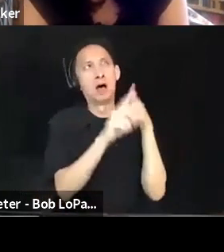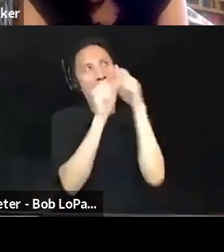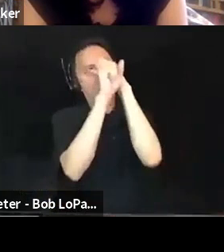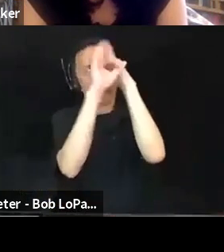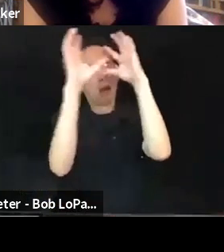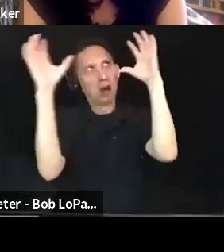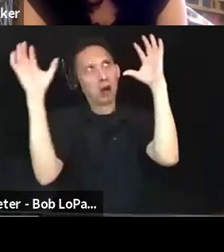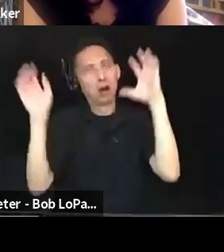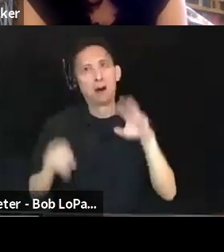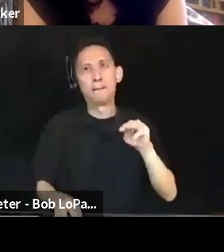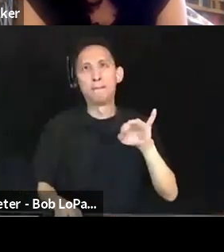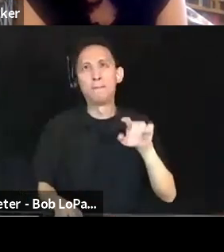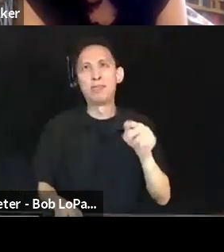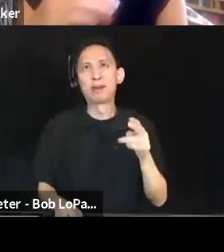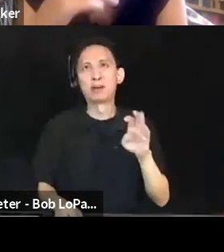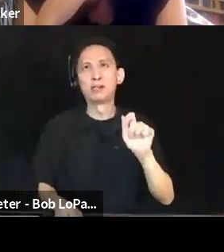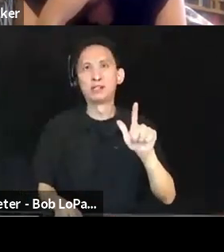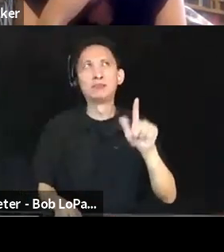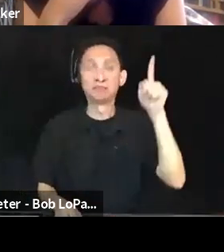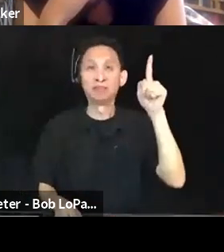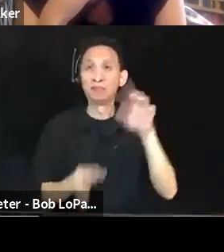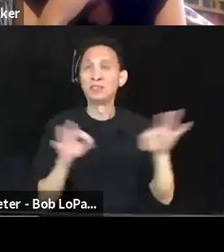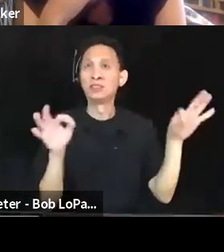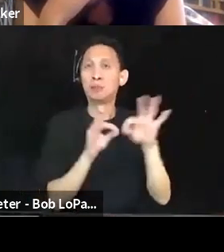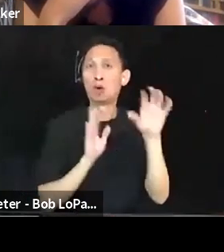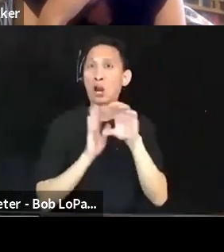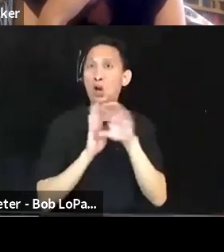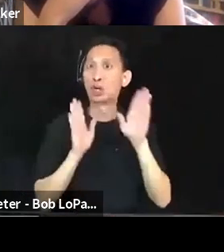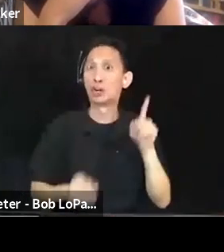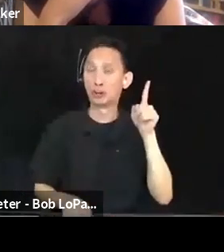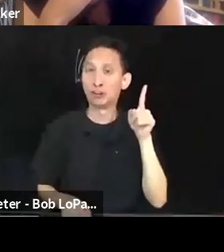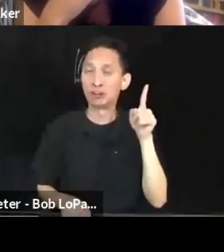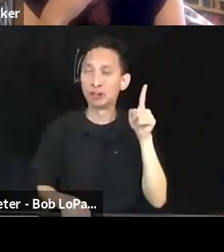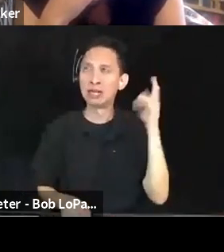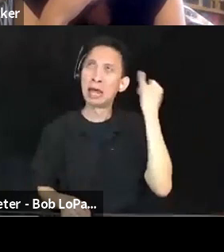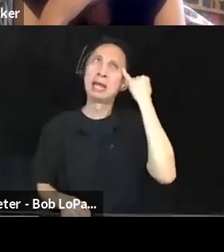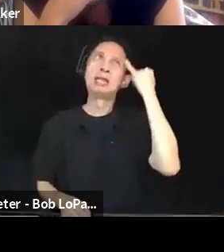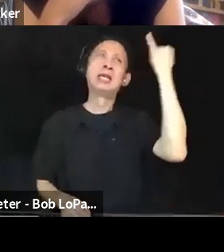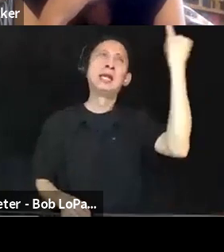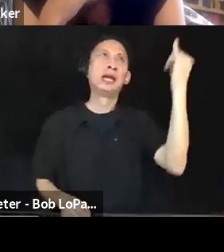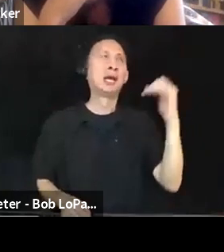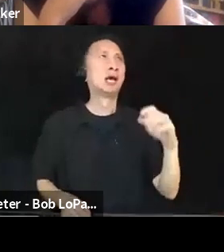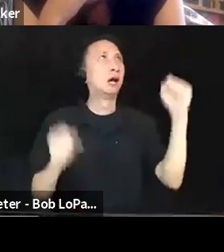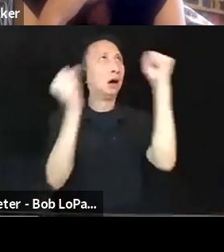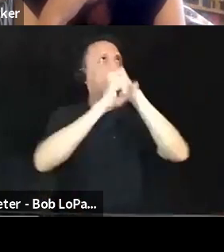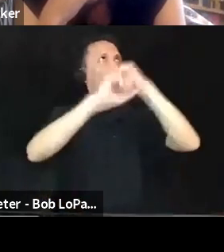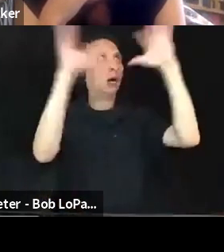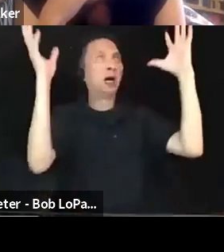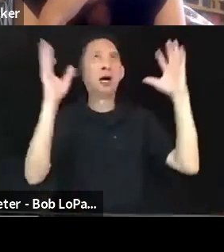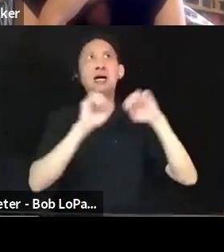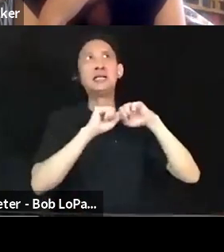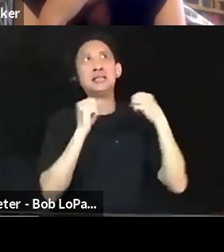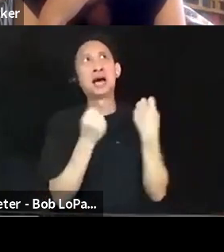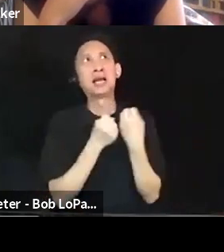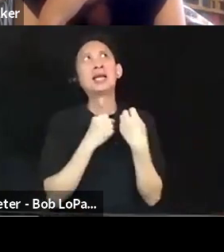key role in the melodrama, and the idea of creating this mythical idea of a society which can be